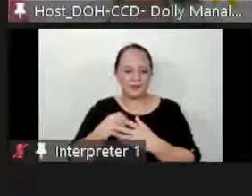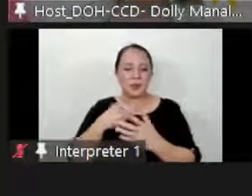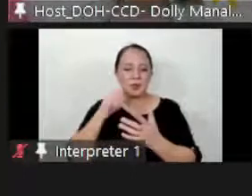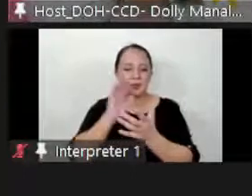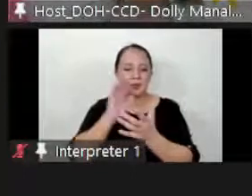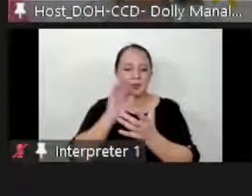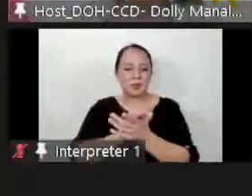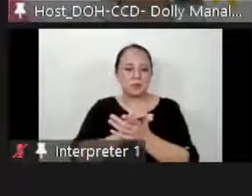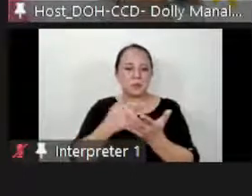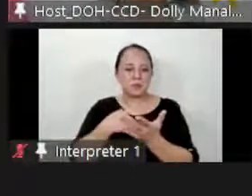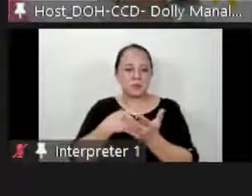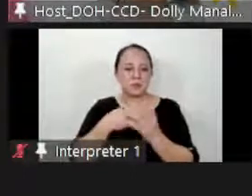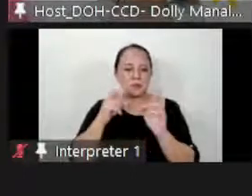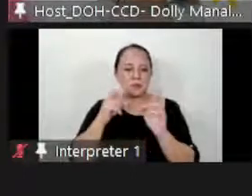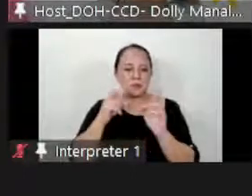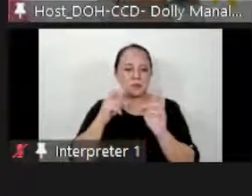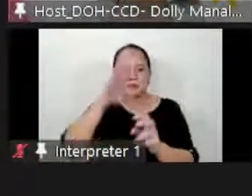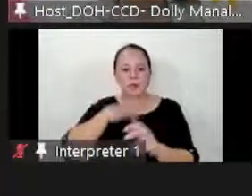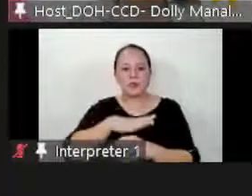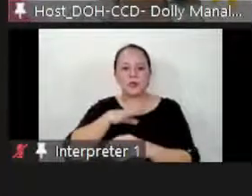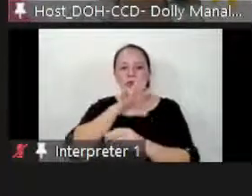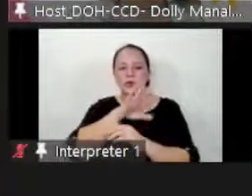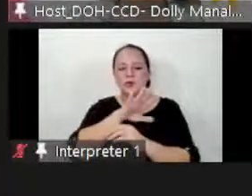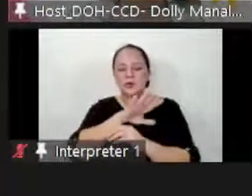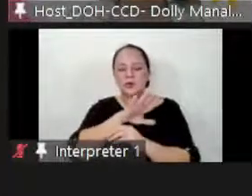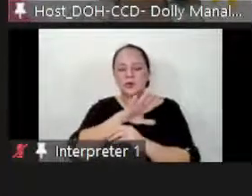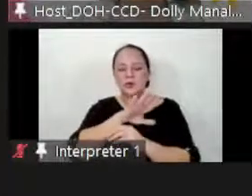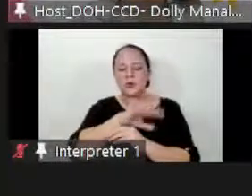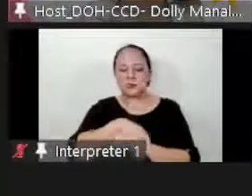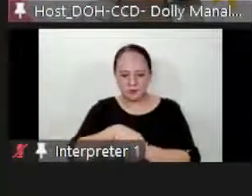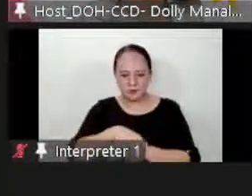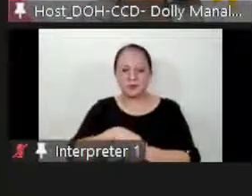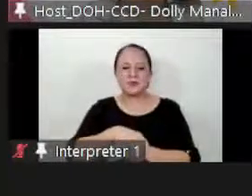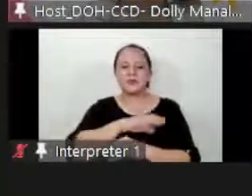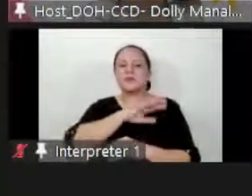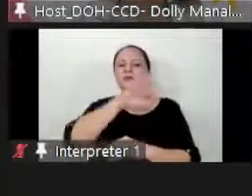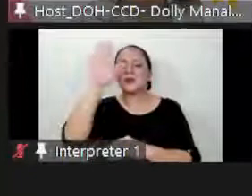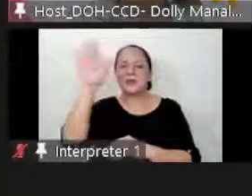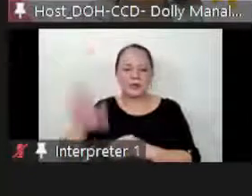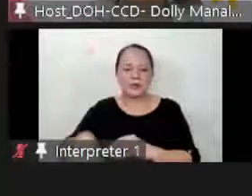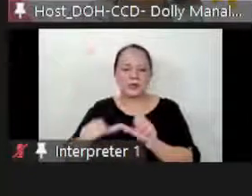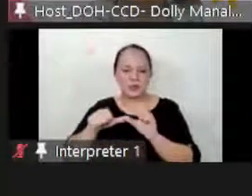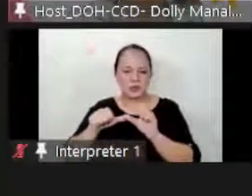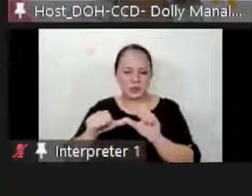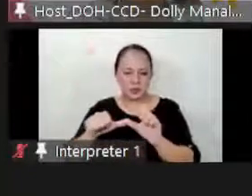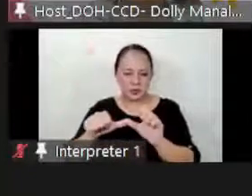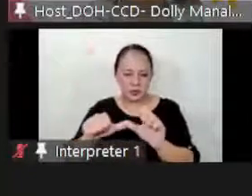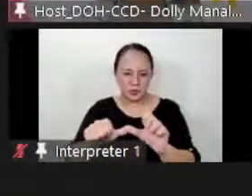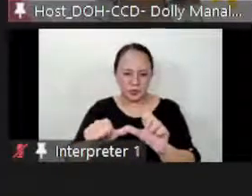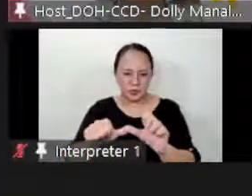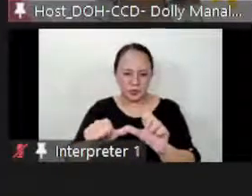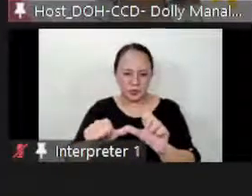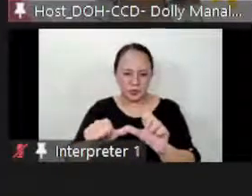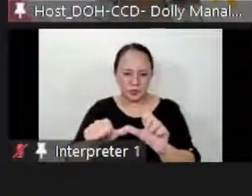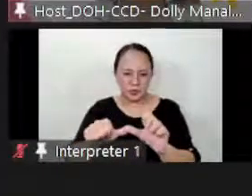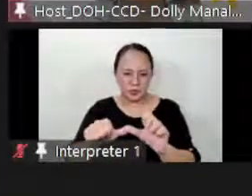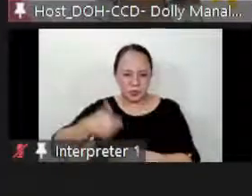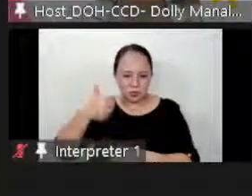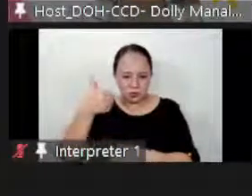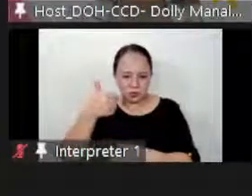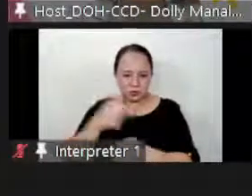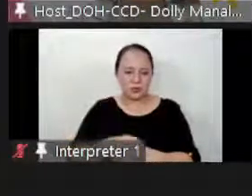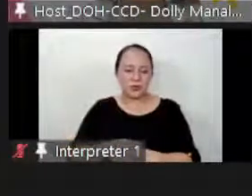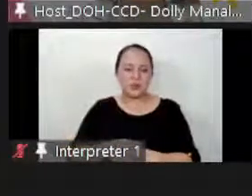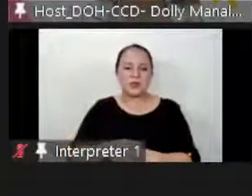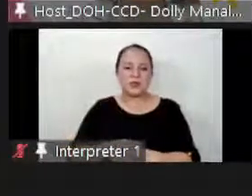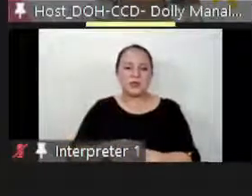and I quote, man will not merely endure, he will prevail. He